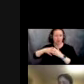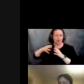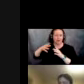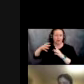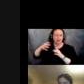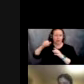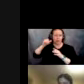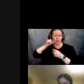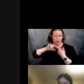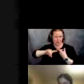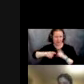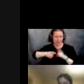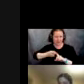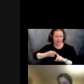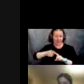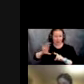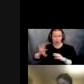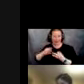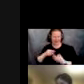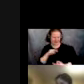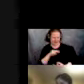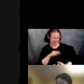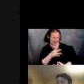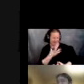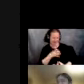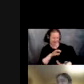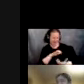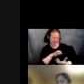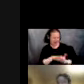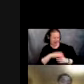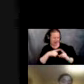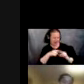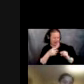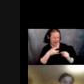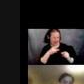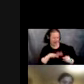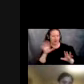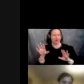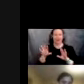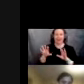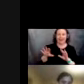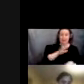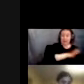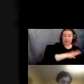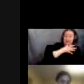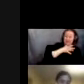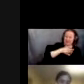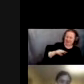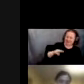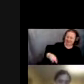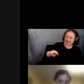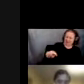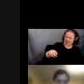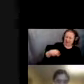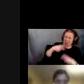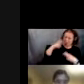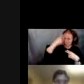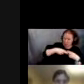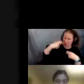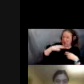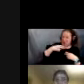initially to marry somebody who was Hawaiian. And so it took, I think, some persuasion to